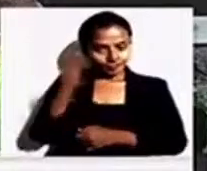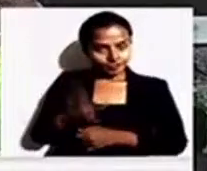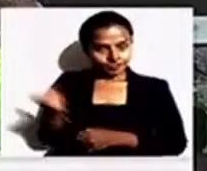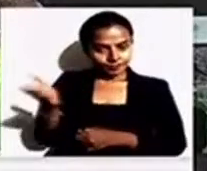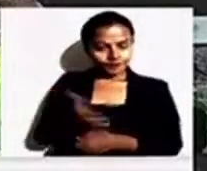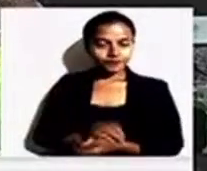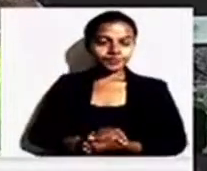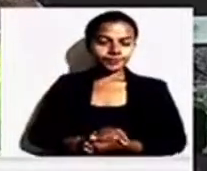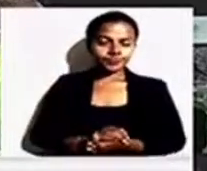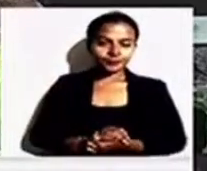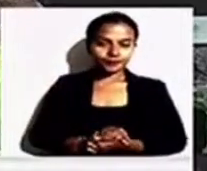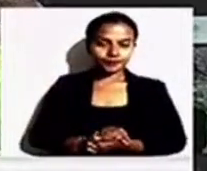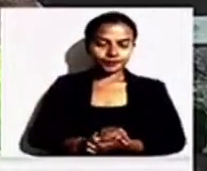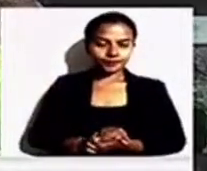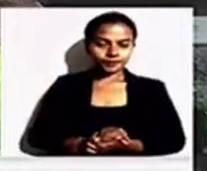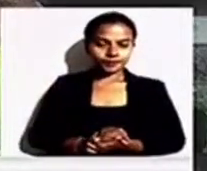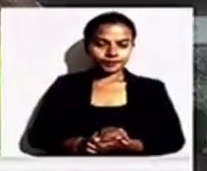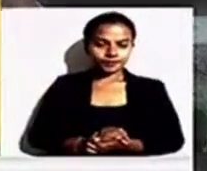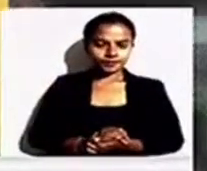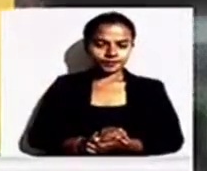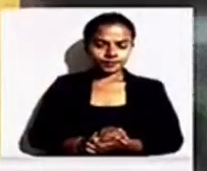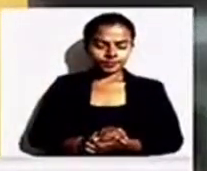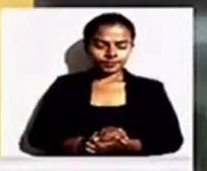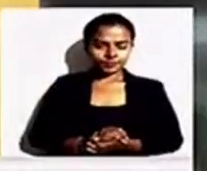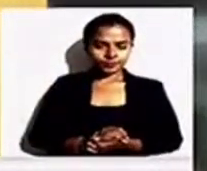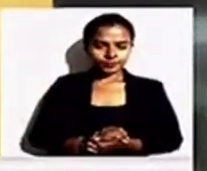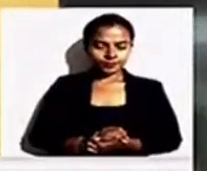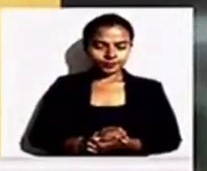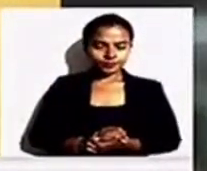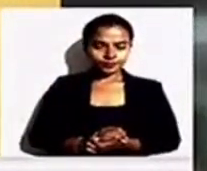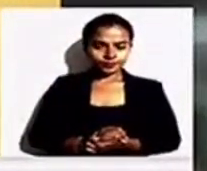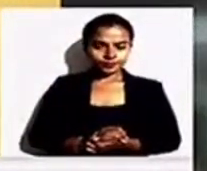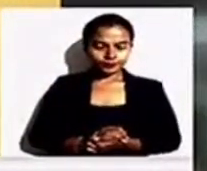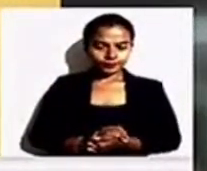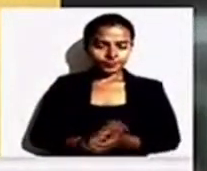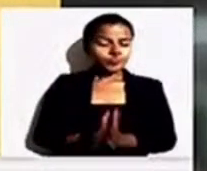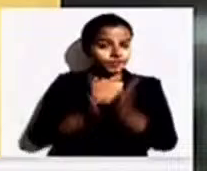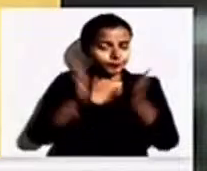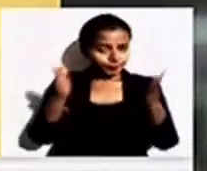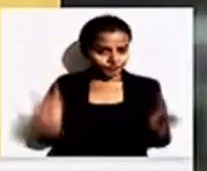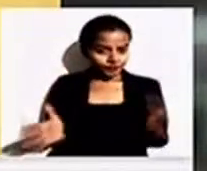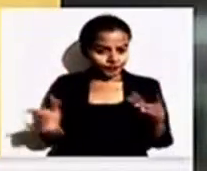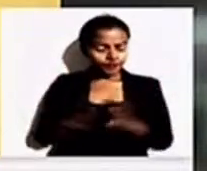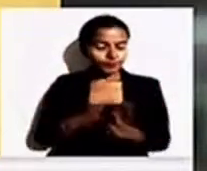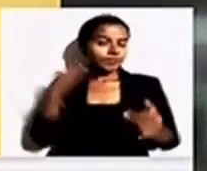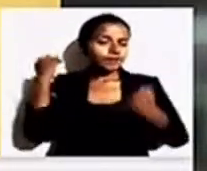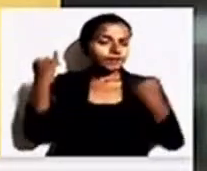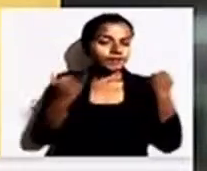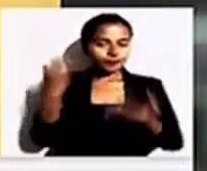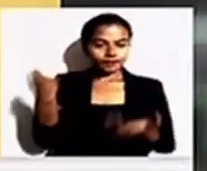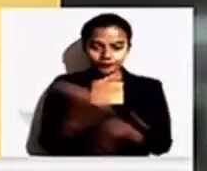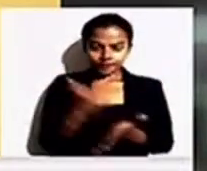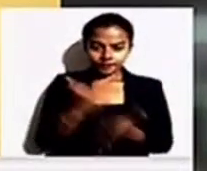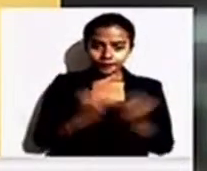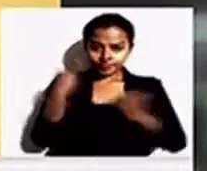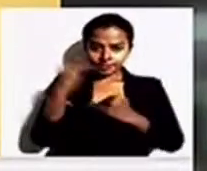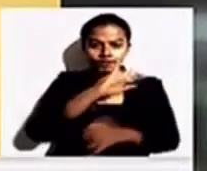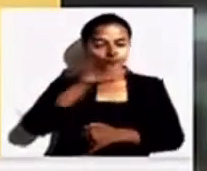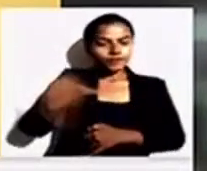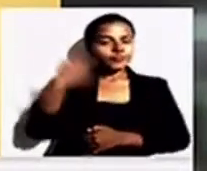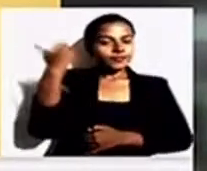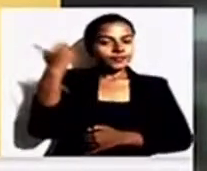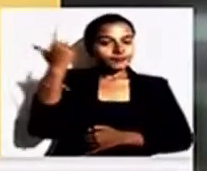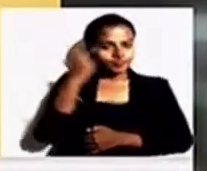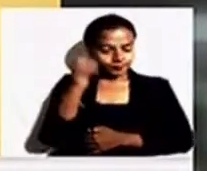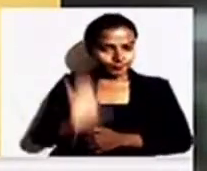The awards are the industry's most widely used index of global banking and are internationally recognized as a definitive guide to the